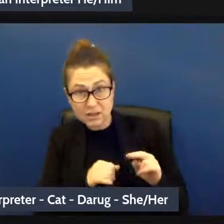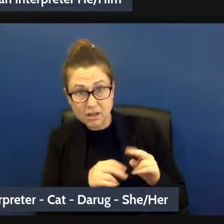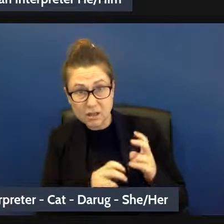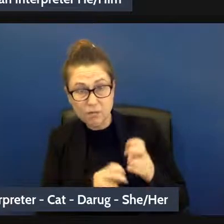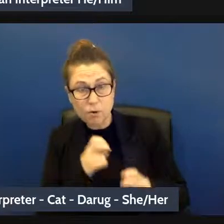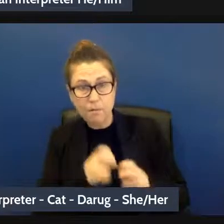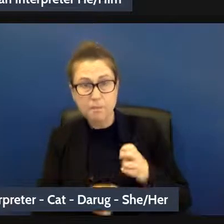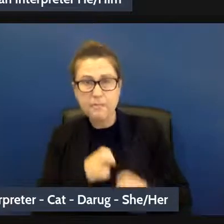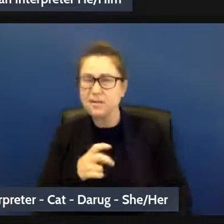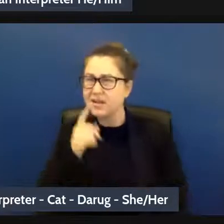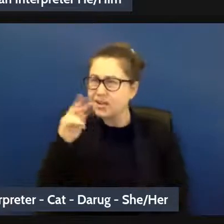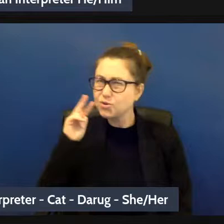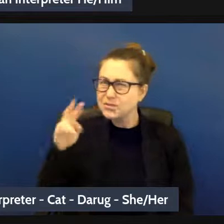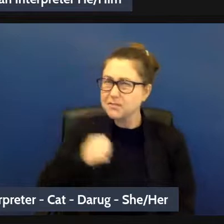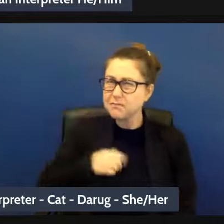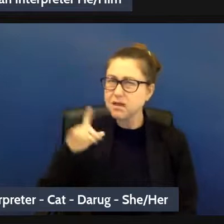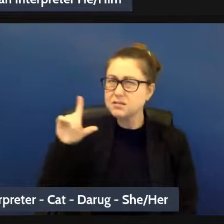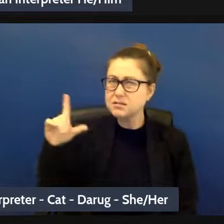Can you see my slides?